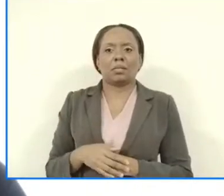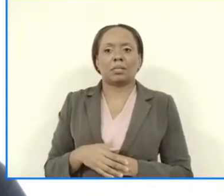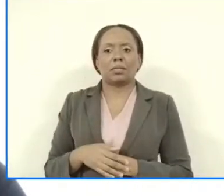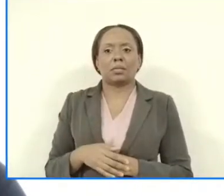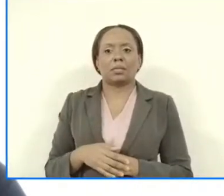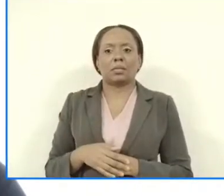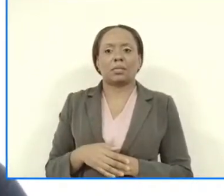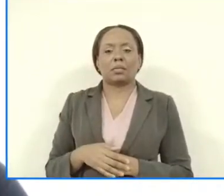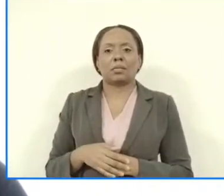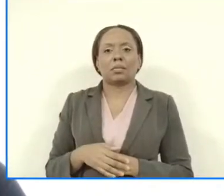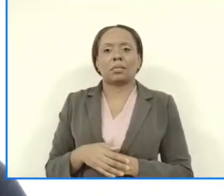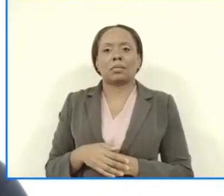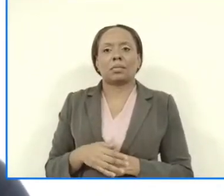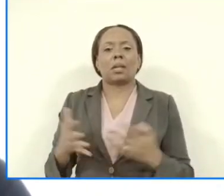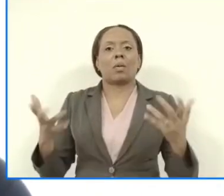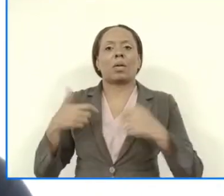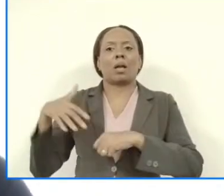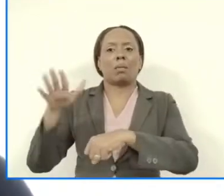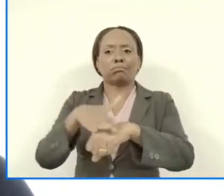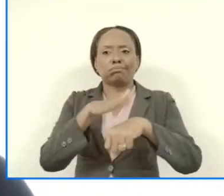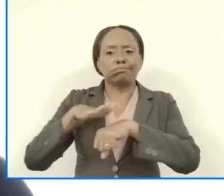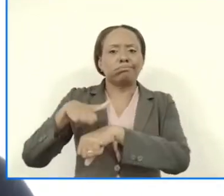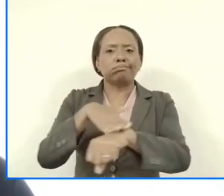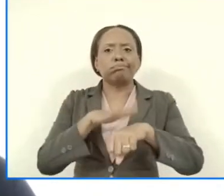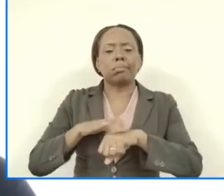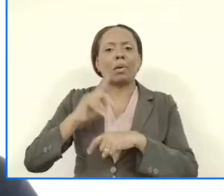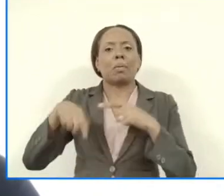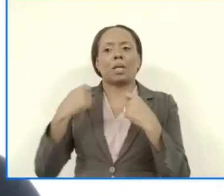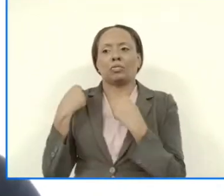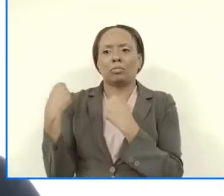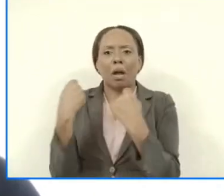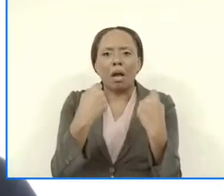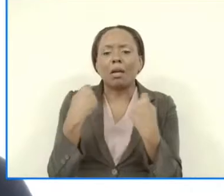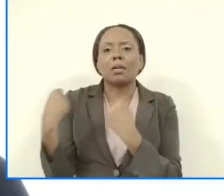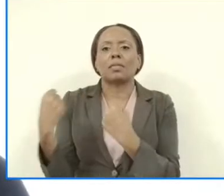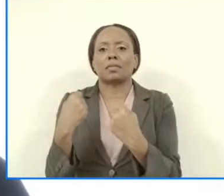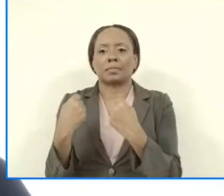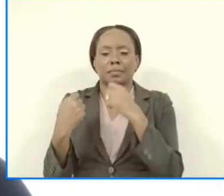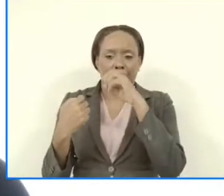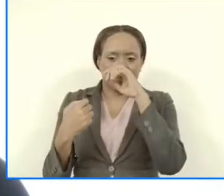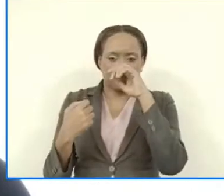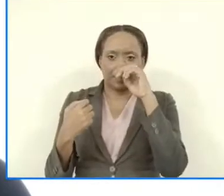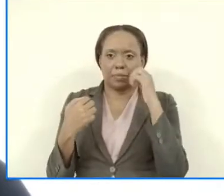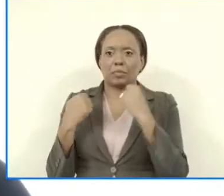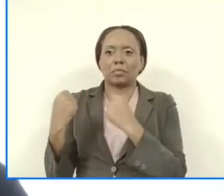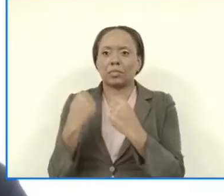be alert and cautious, especially driving, because oftentimes there's some narrow